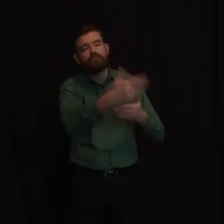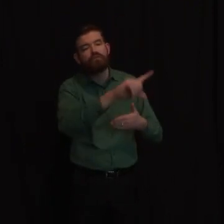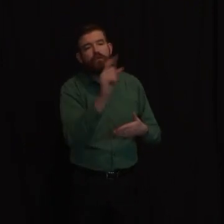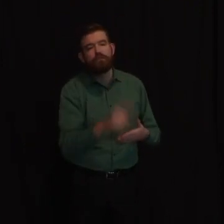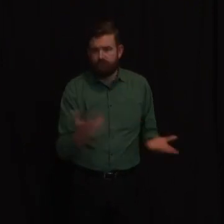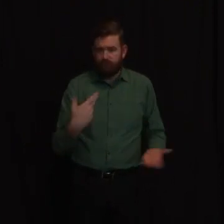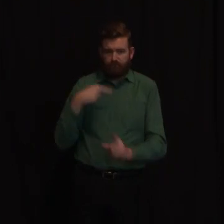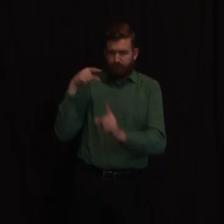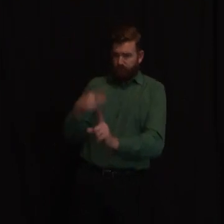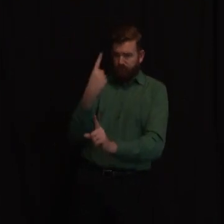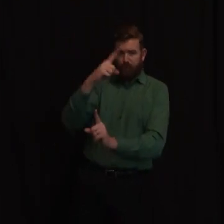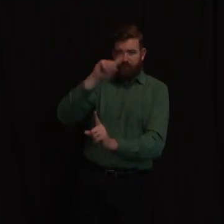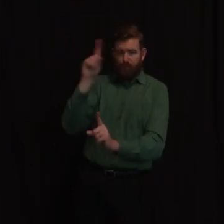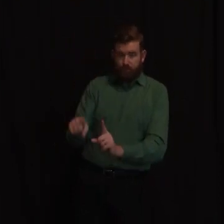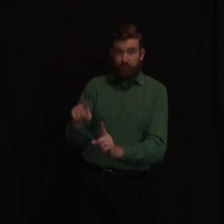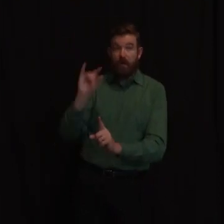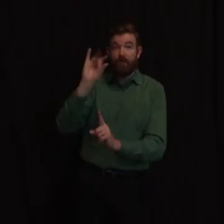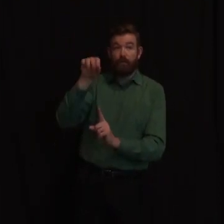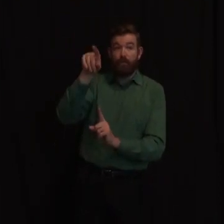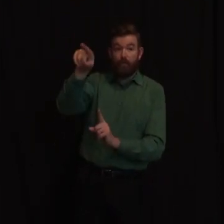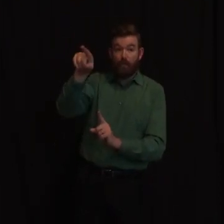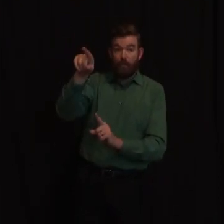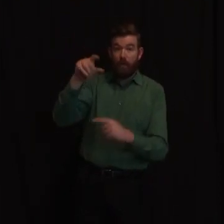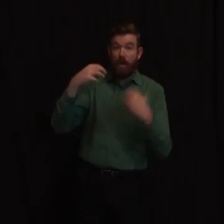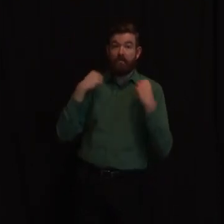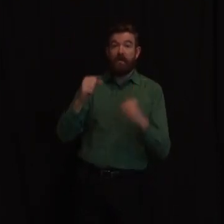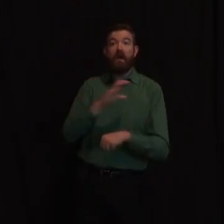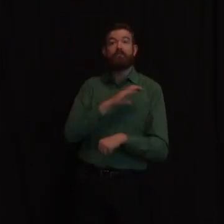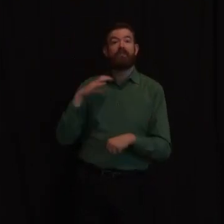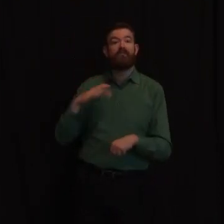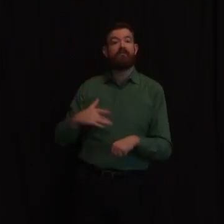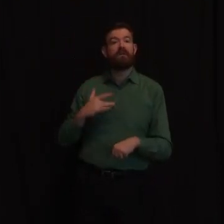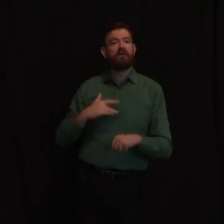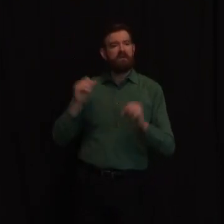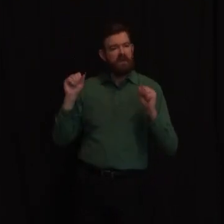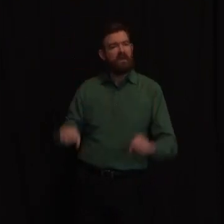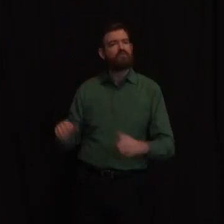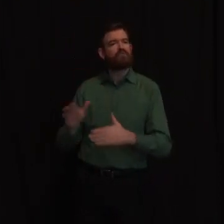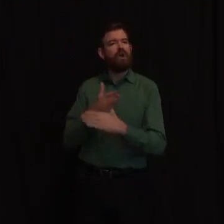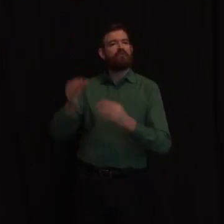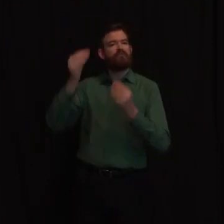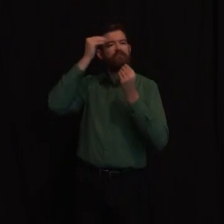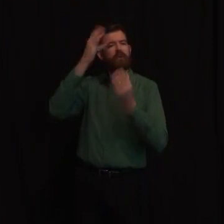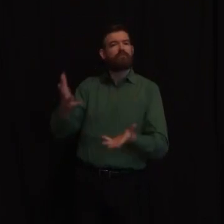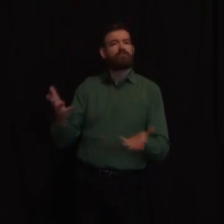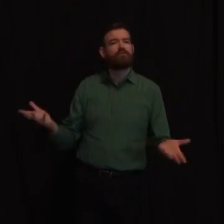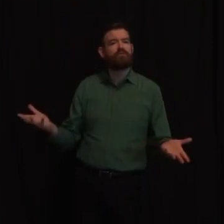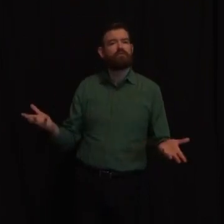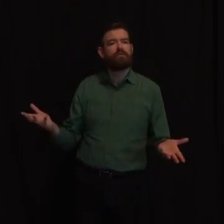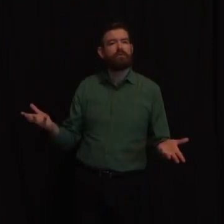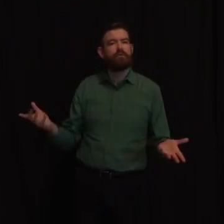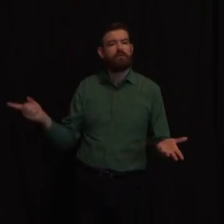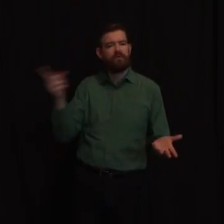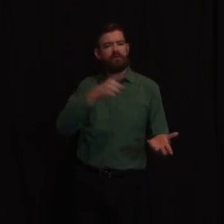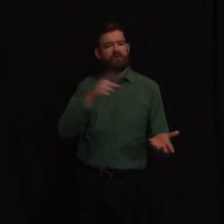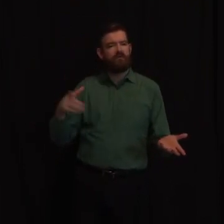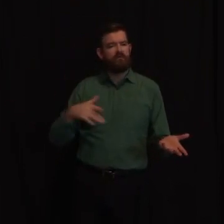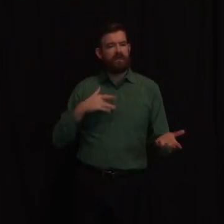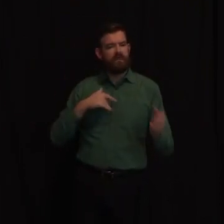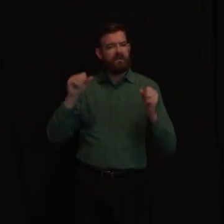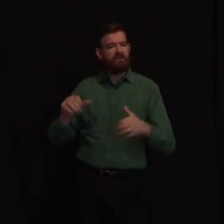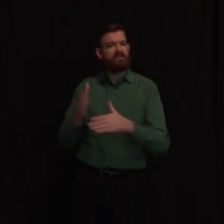to ask, if your health commissioner doesn't see a reason not to, you don't see a reason not to, and I also spoke to your superintendent of state police. If you all don't see a reason not